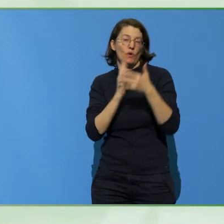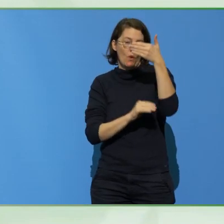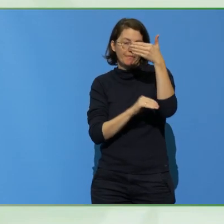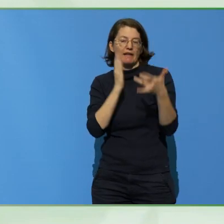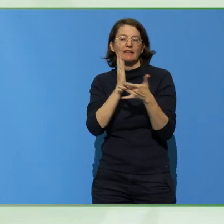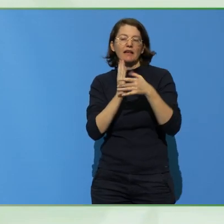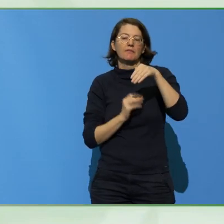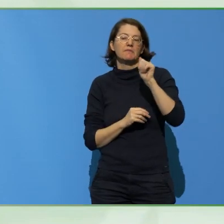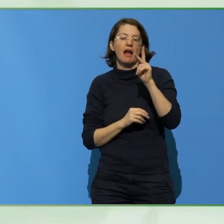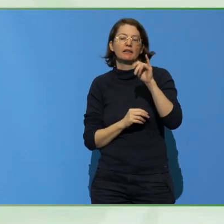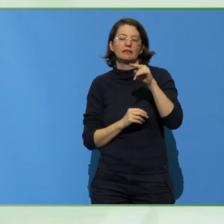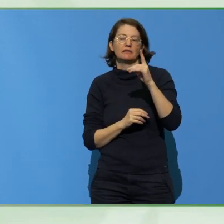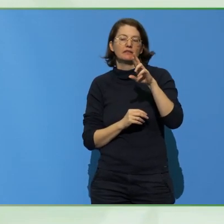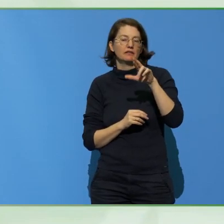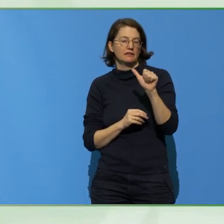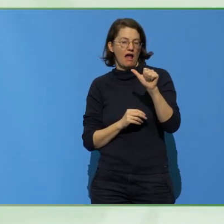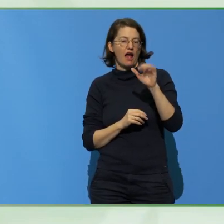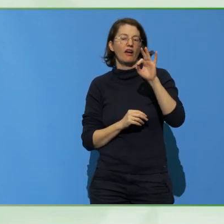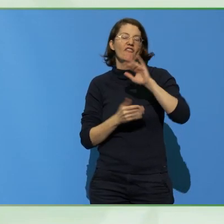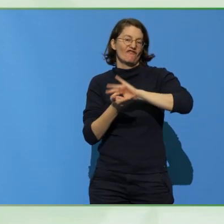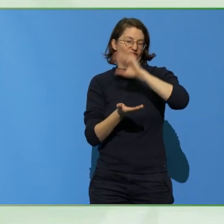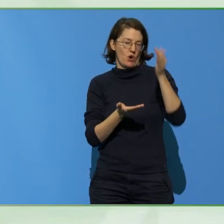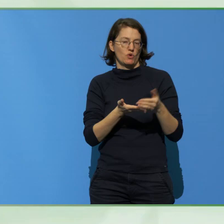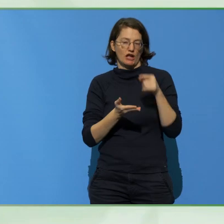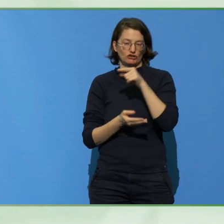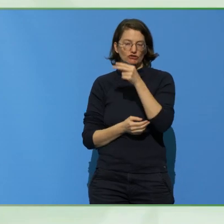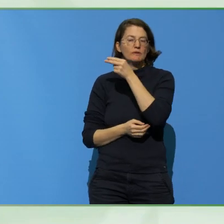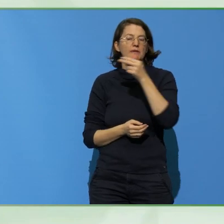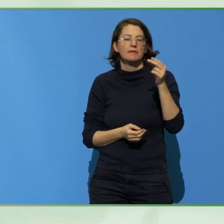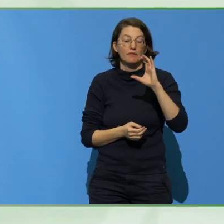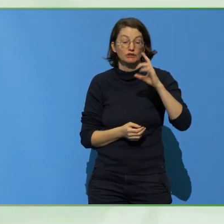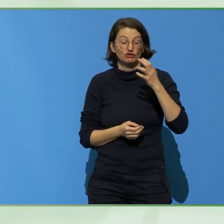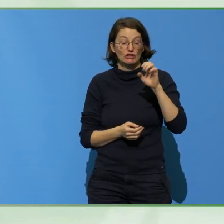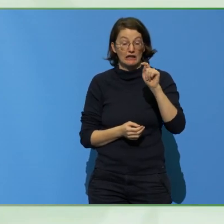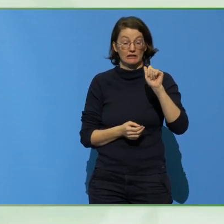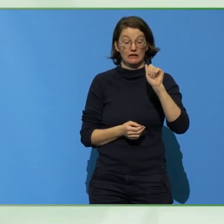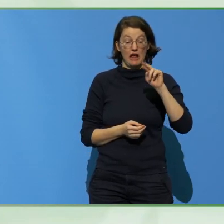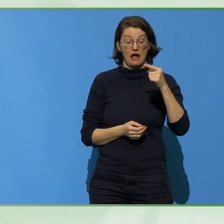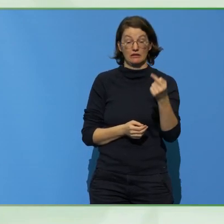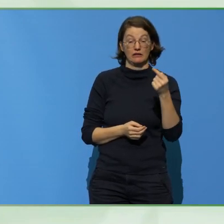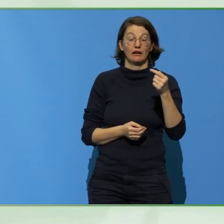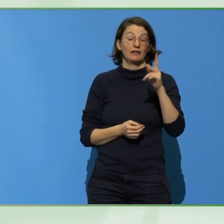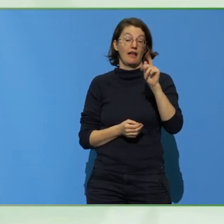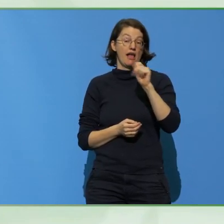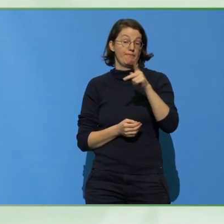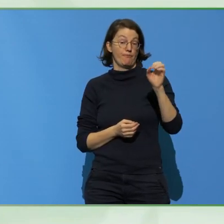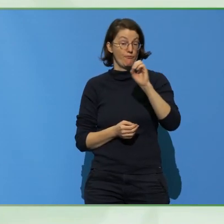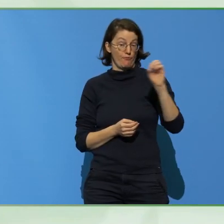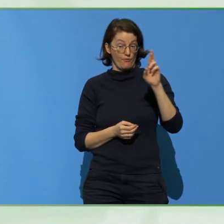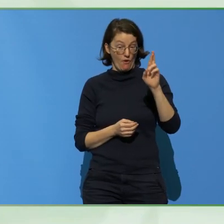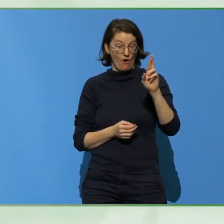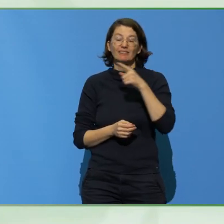say. And it's not only him. We in Zero Project are slowly building an